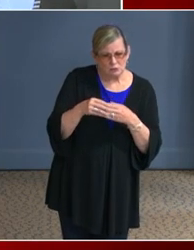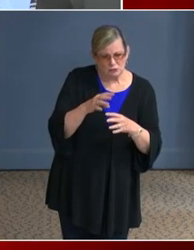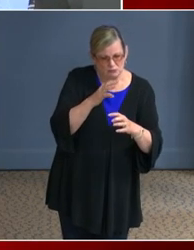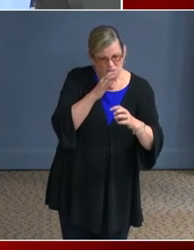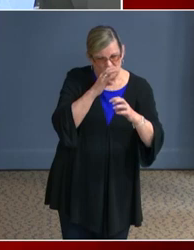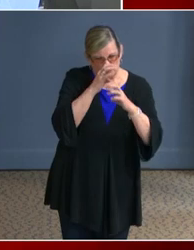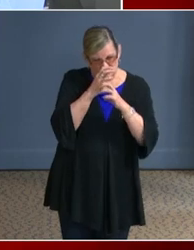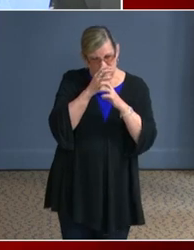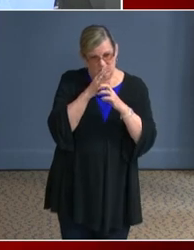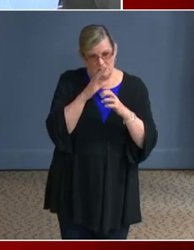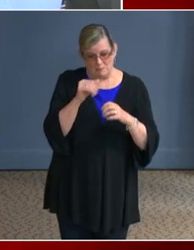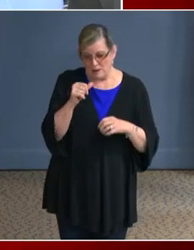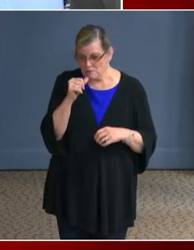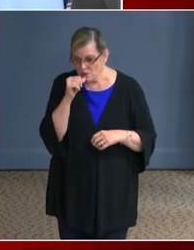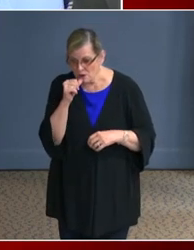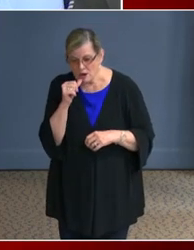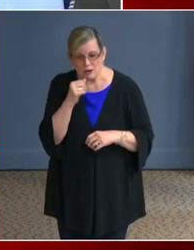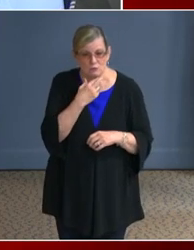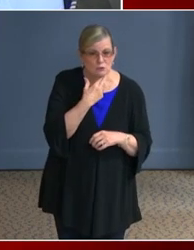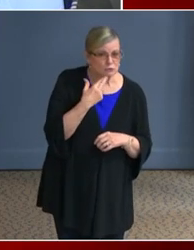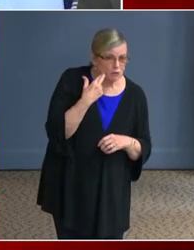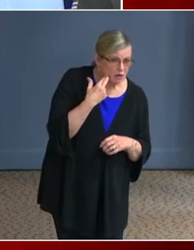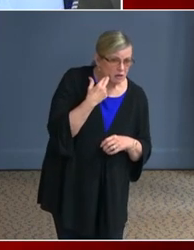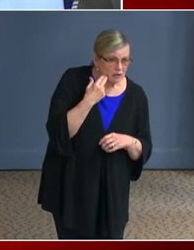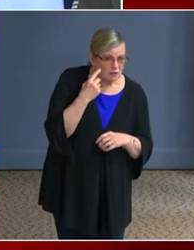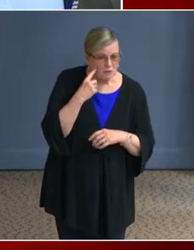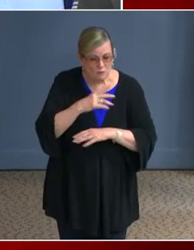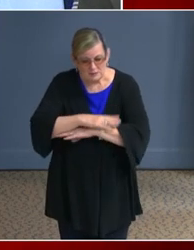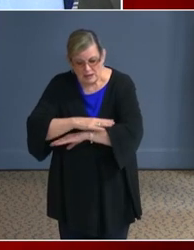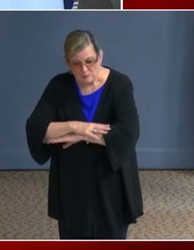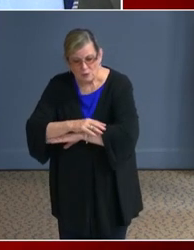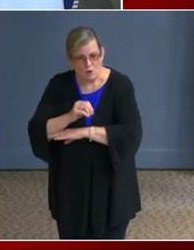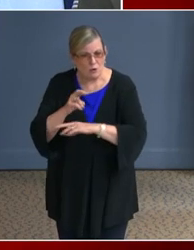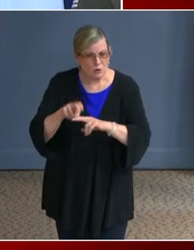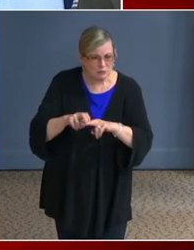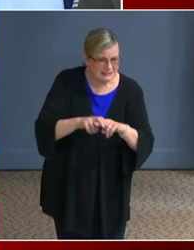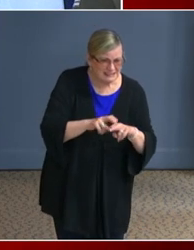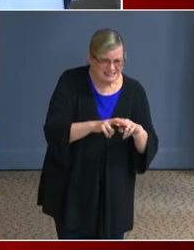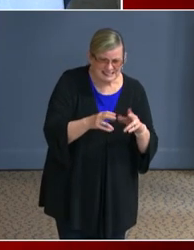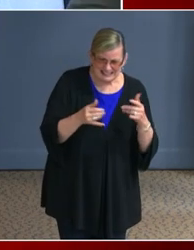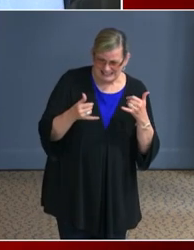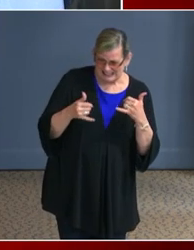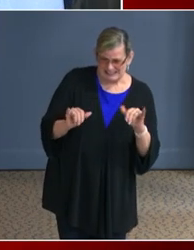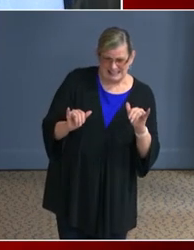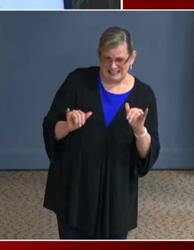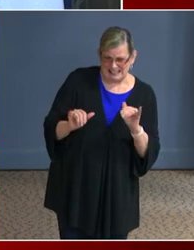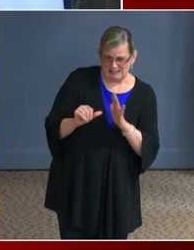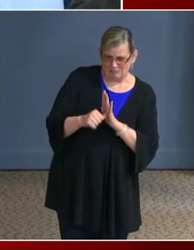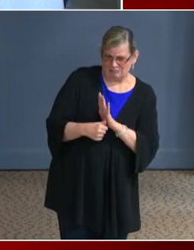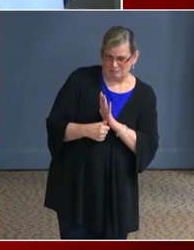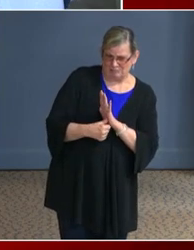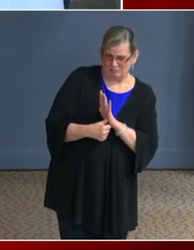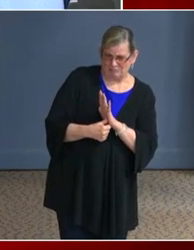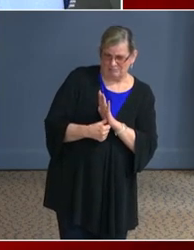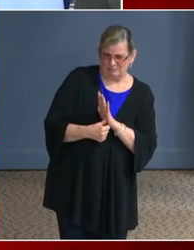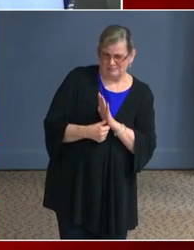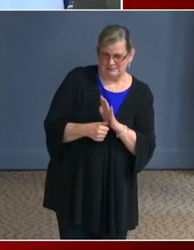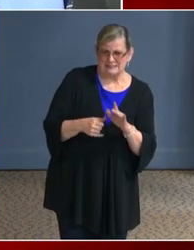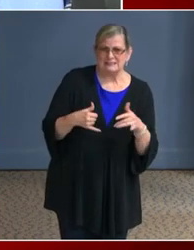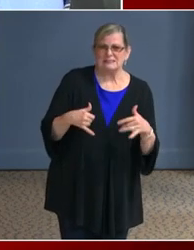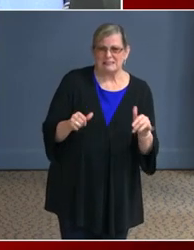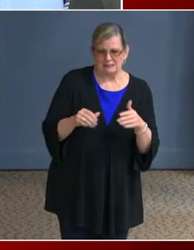the 6 feet apart for tables and no seating at the bars, like the actual bar, is that lifted or are those still? That is